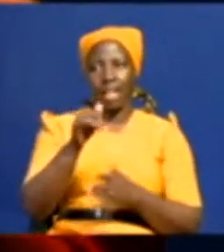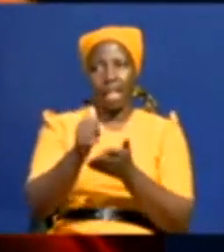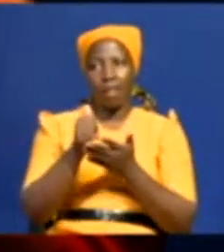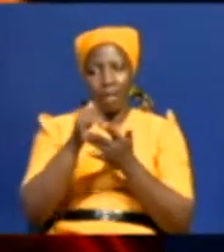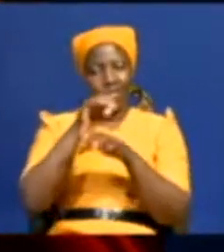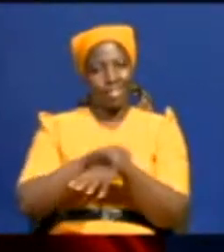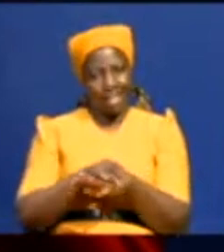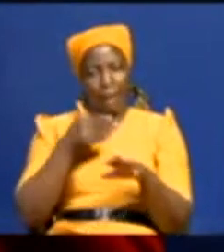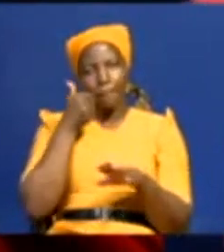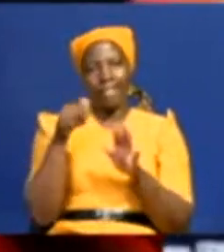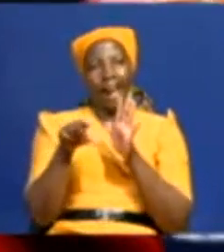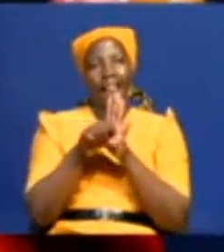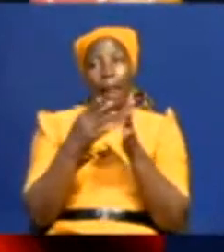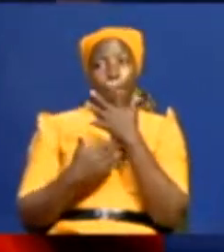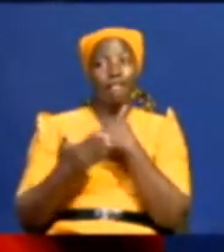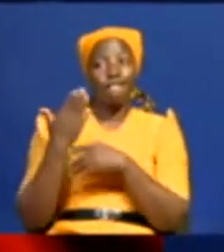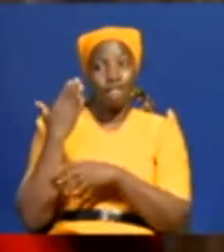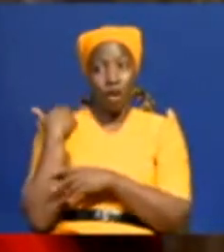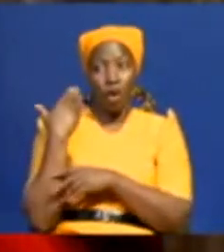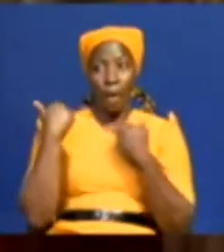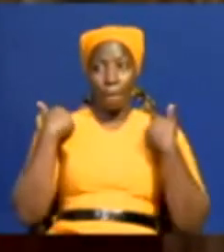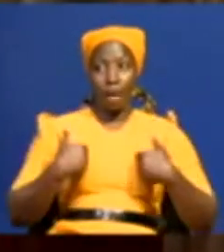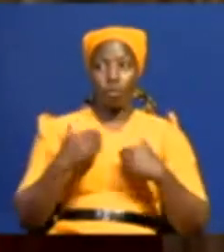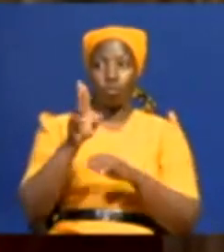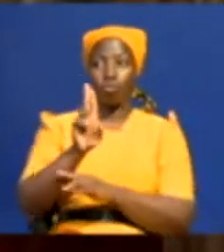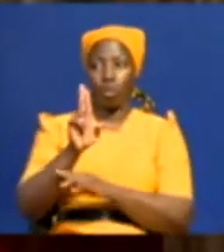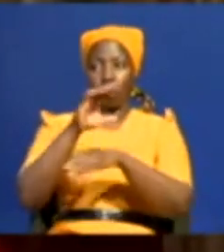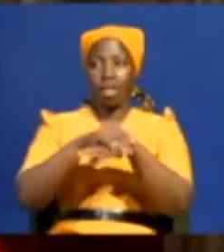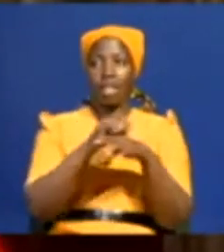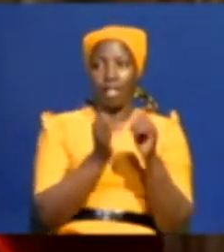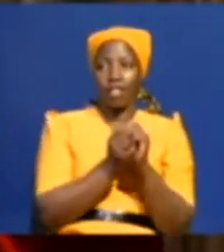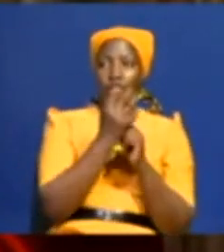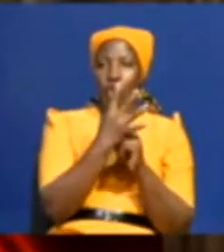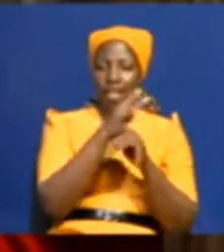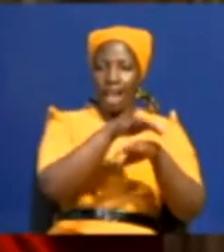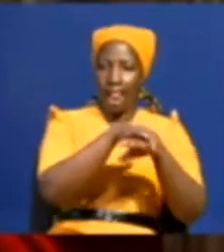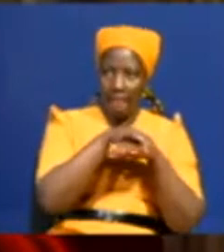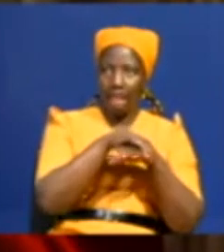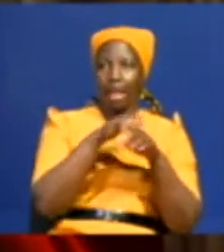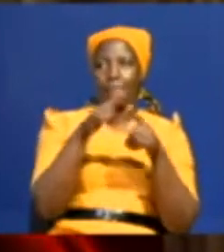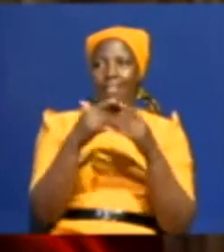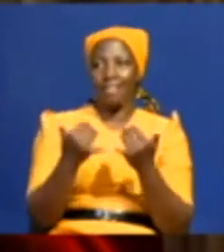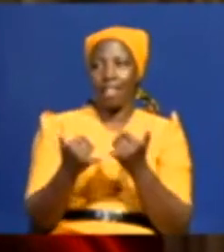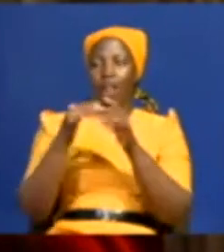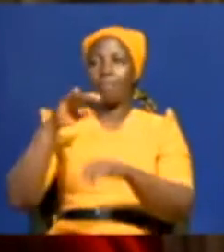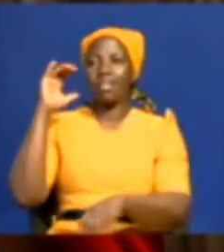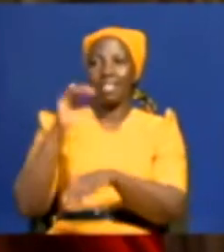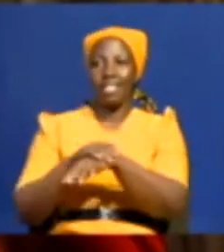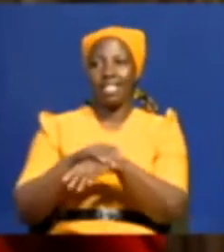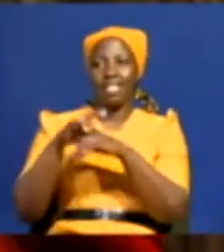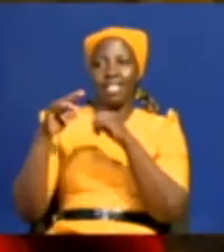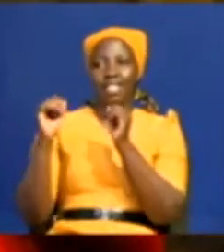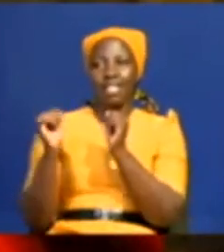use Century Tech, I usually get like 40s in English, but now I'm getting